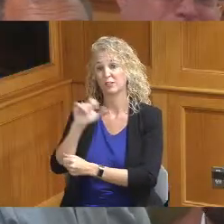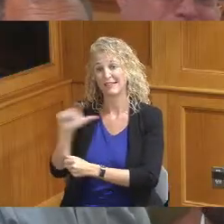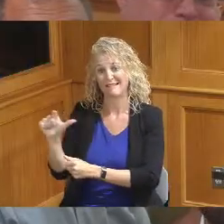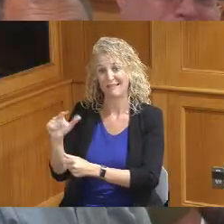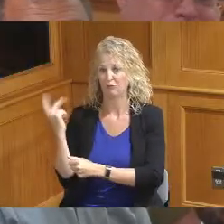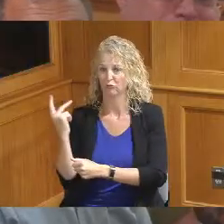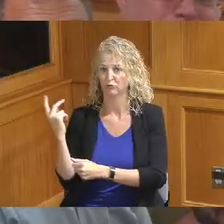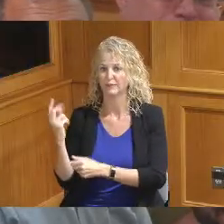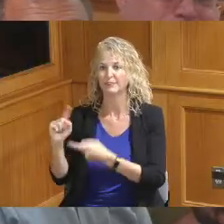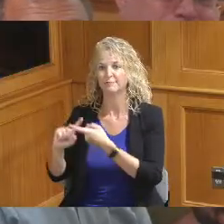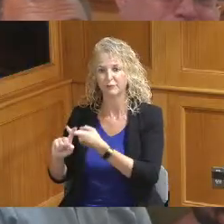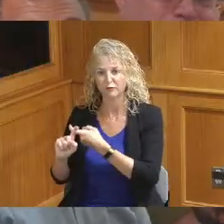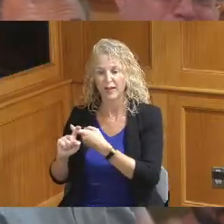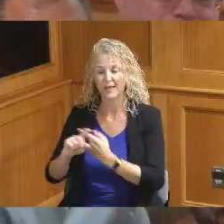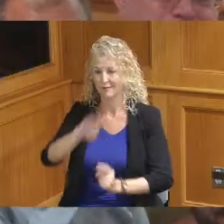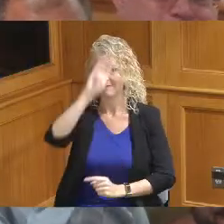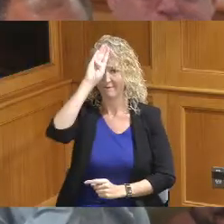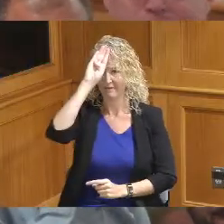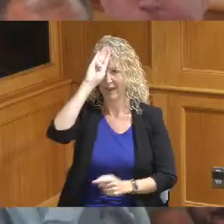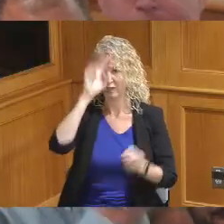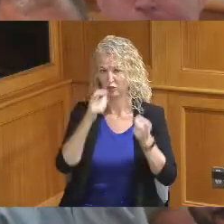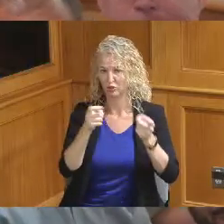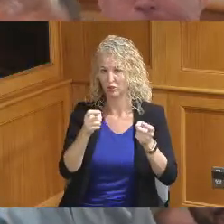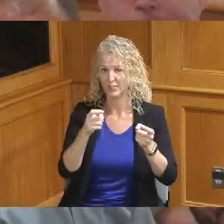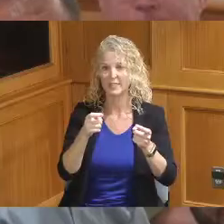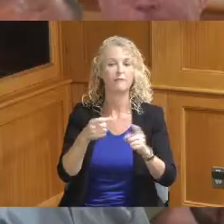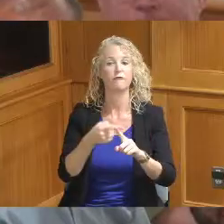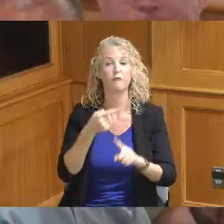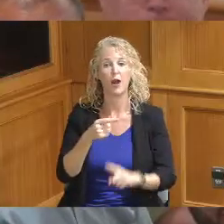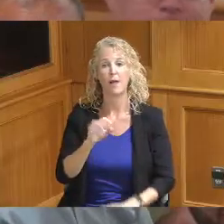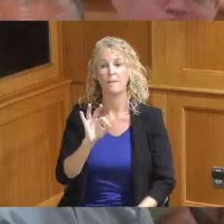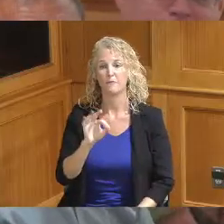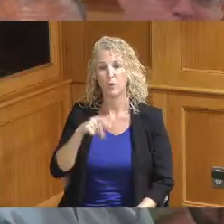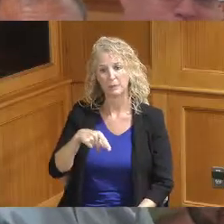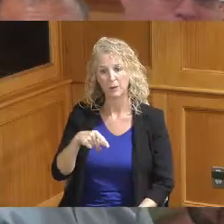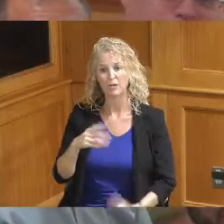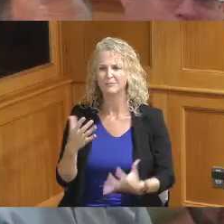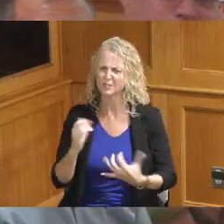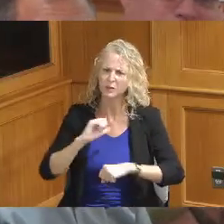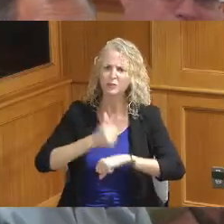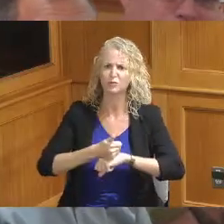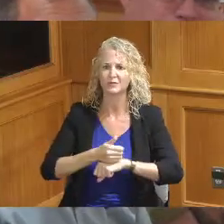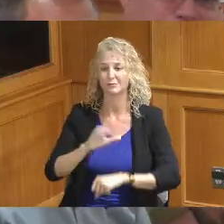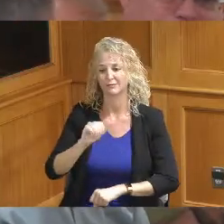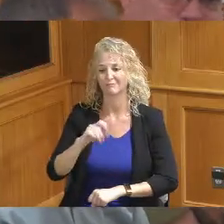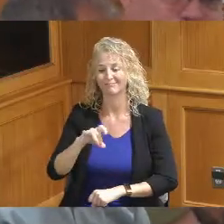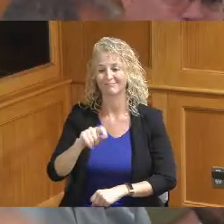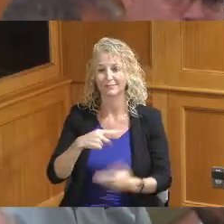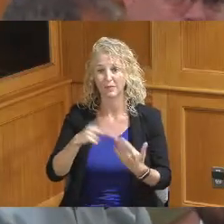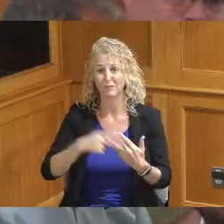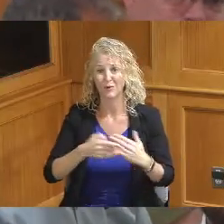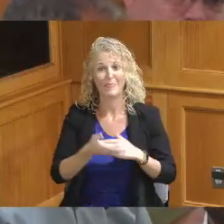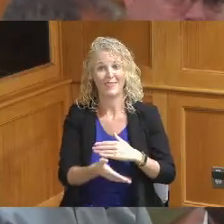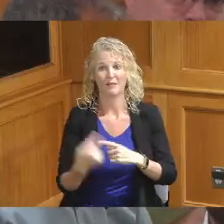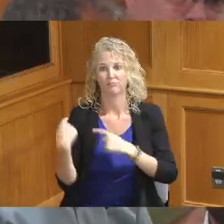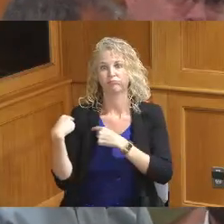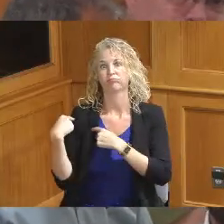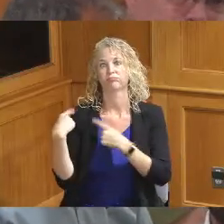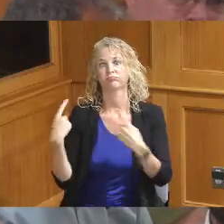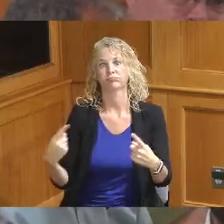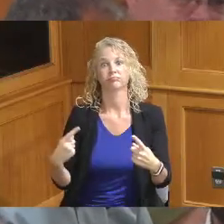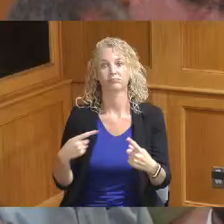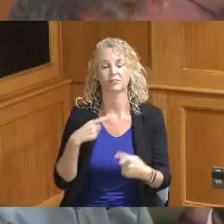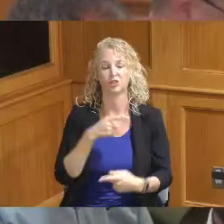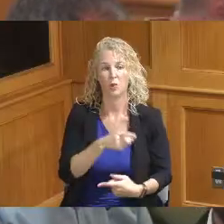mine, current fire chief of Forest Park, had been trying to get a cadet program out in Forest Park for years. He had spoken to us